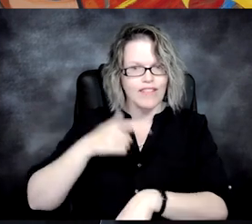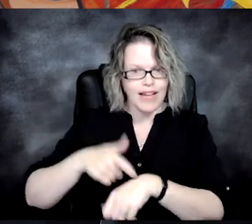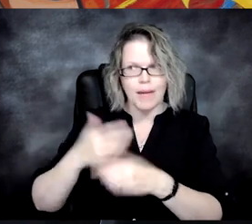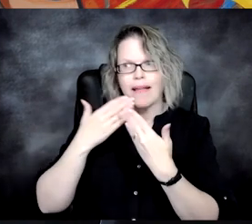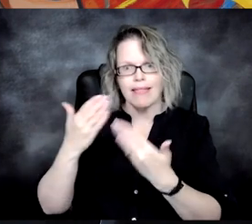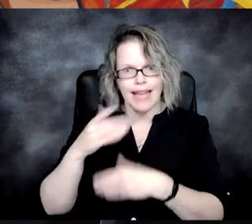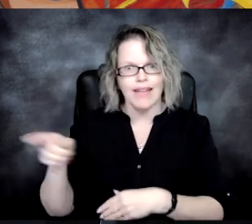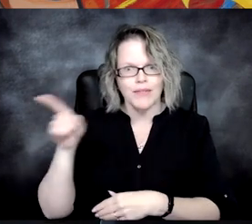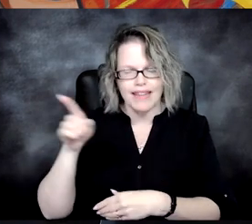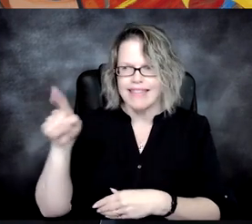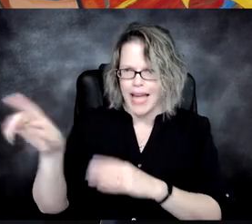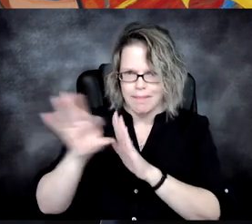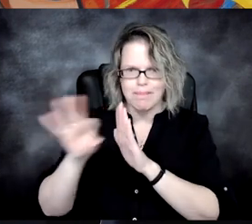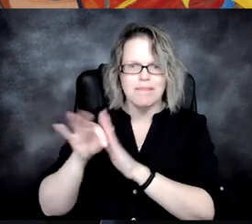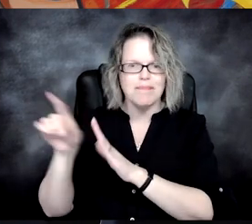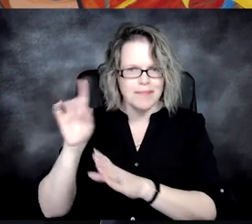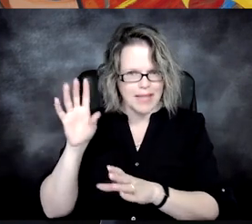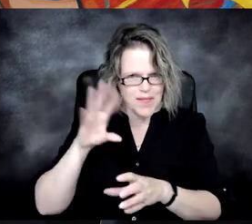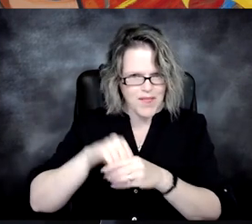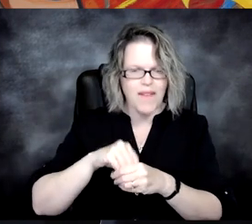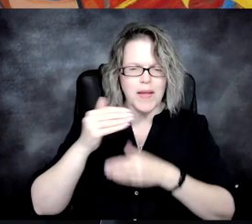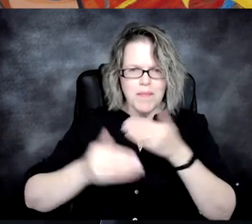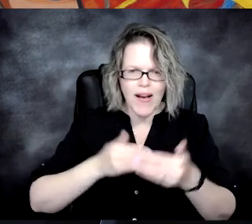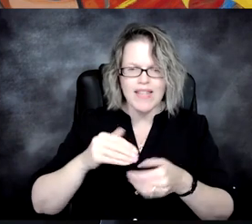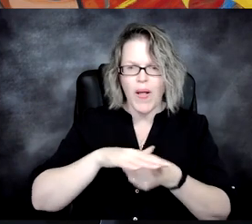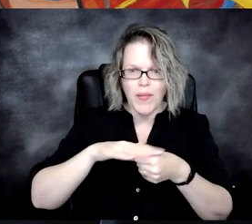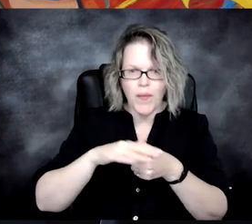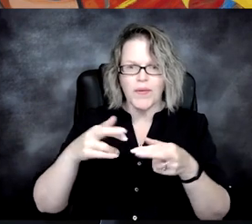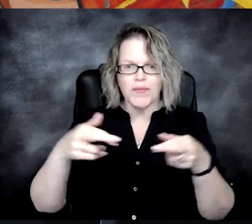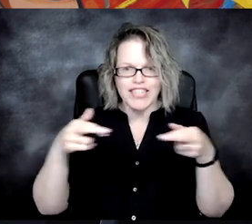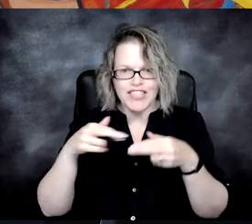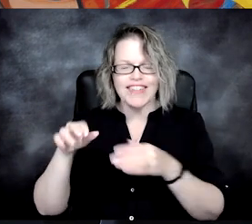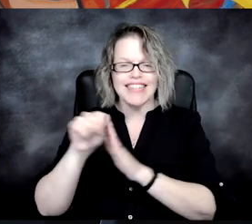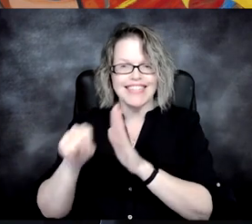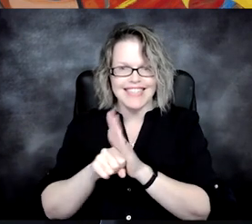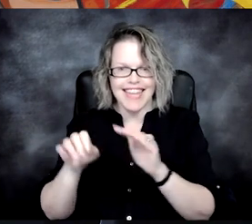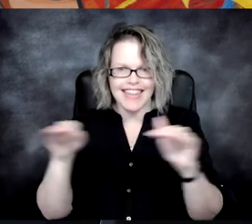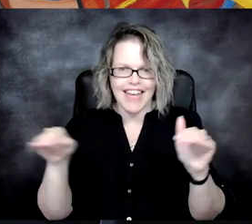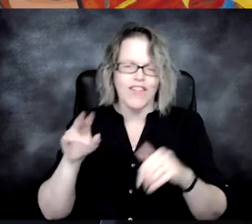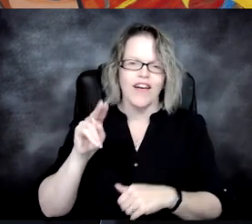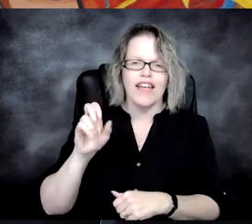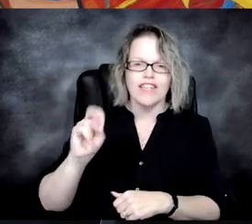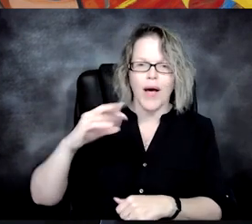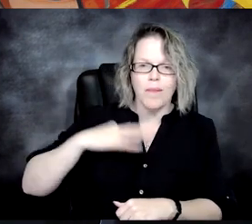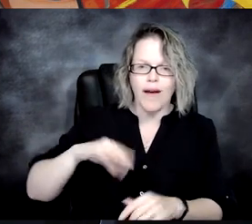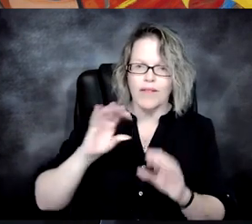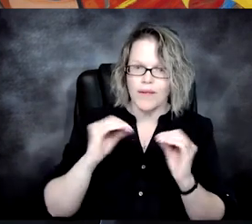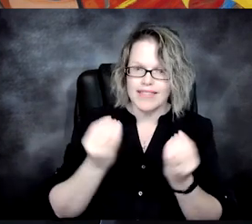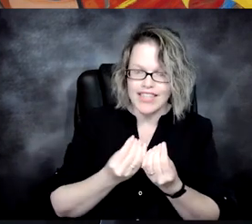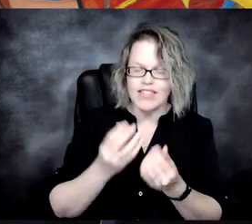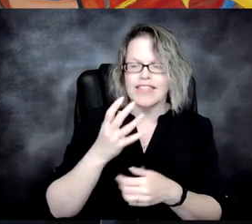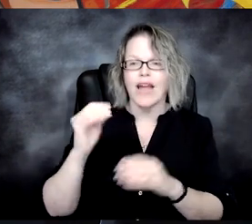They too make selections. They're a part of the process from the local to the regional to the state level. Nonprofit organizations and